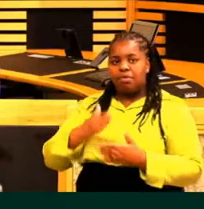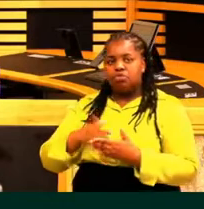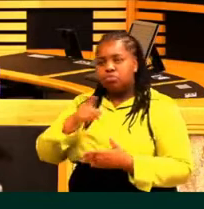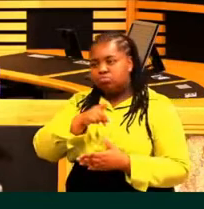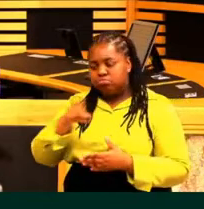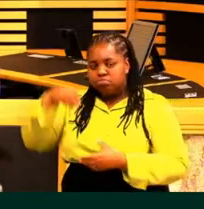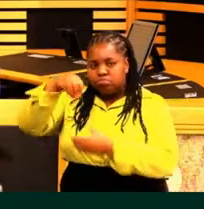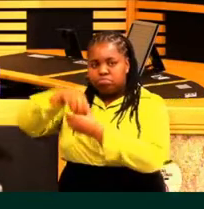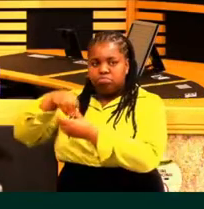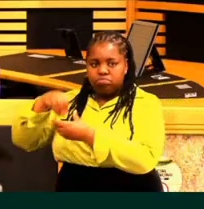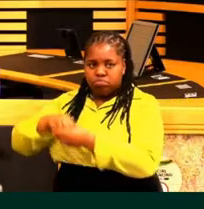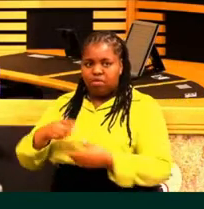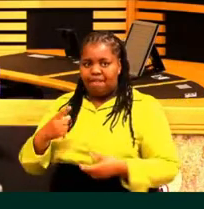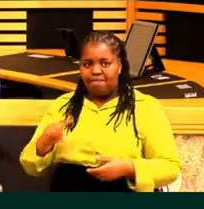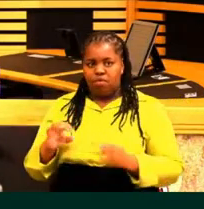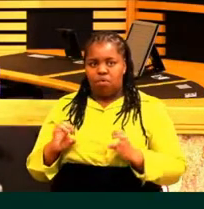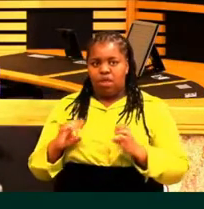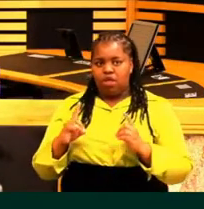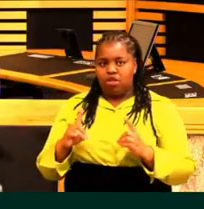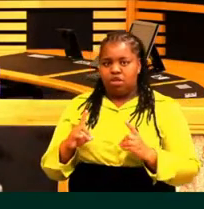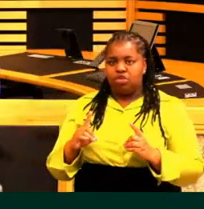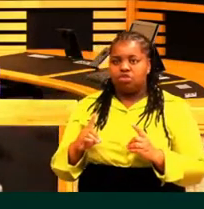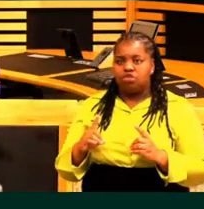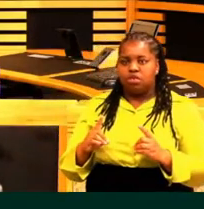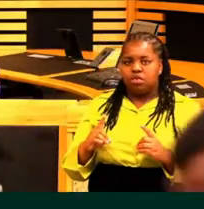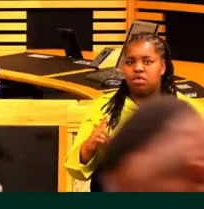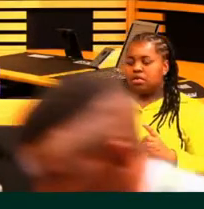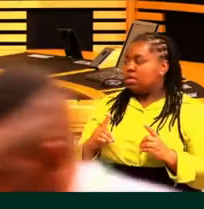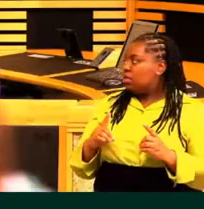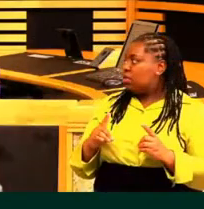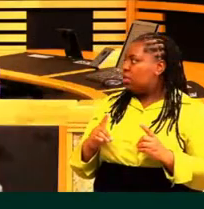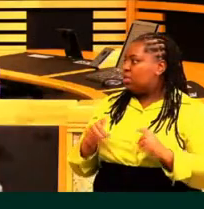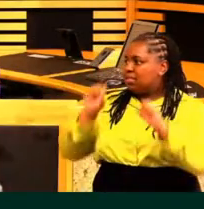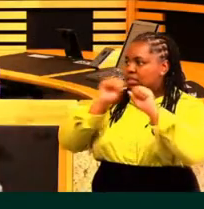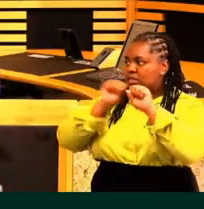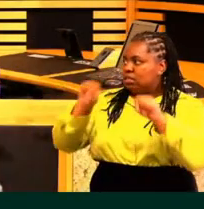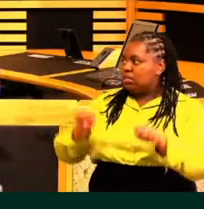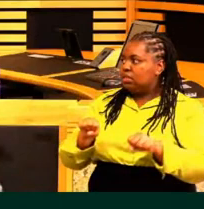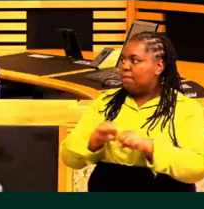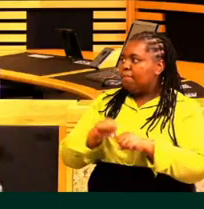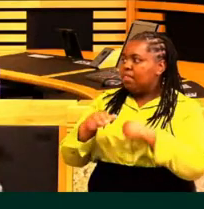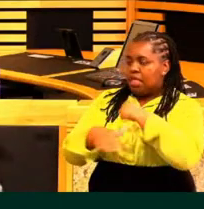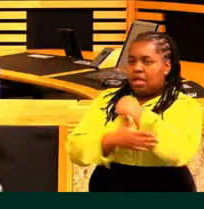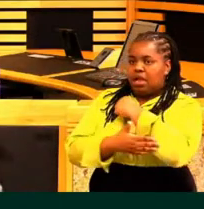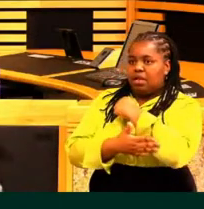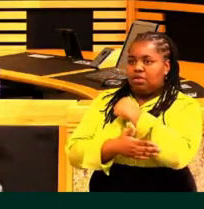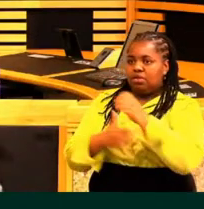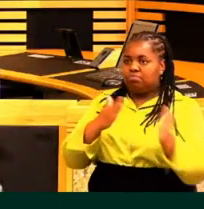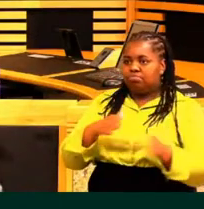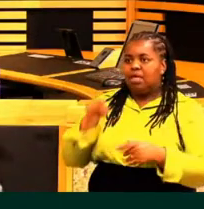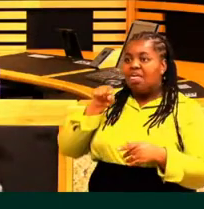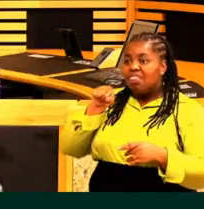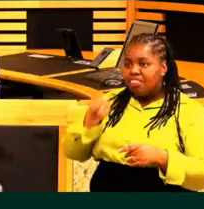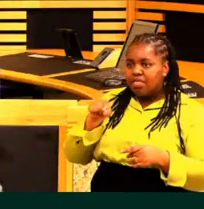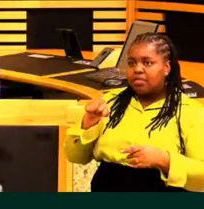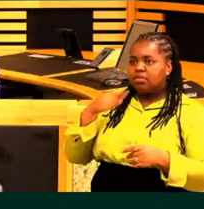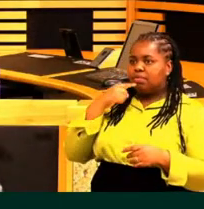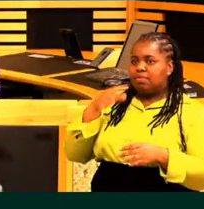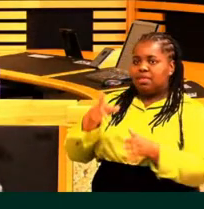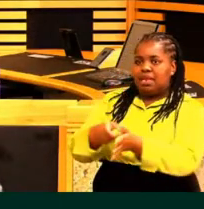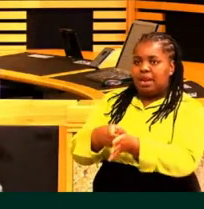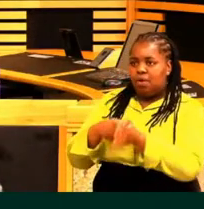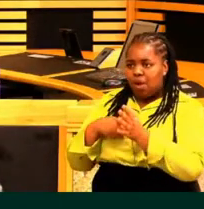the disparities within the education system in the country addressing these disparities requires